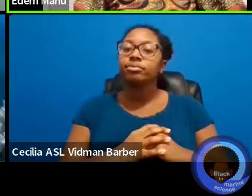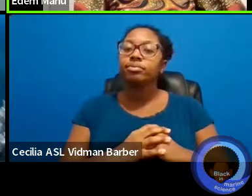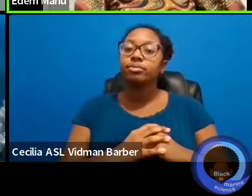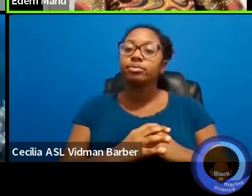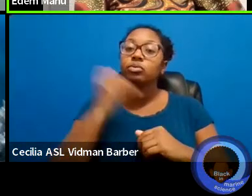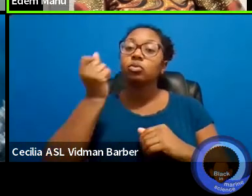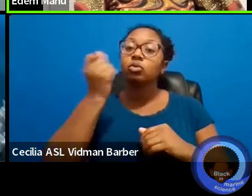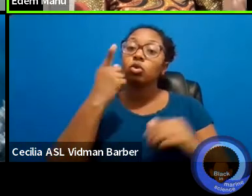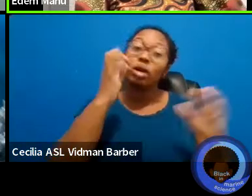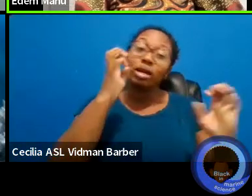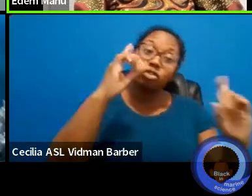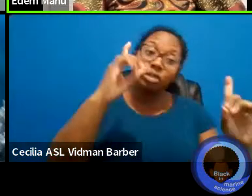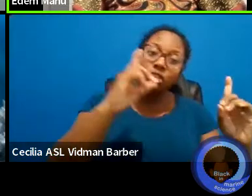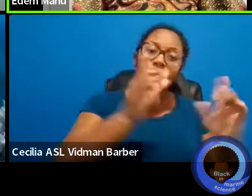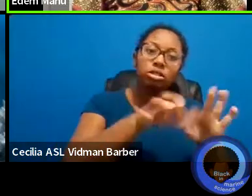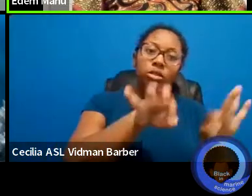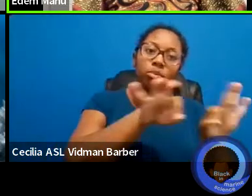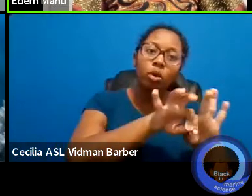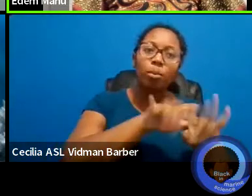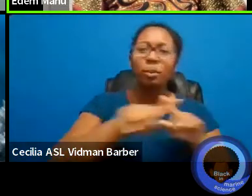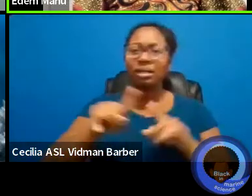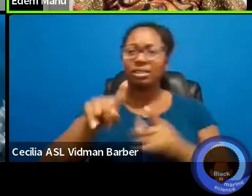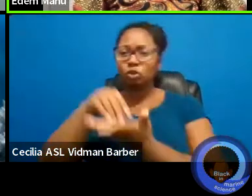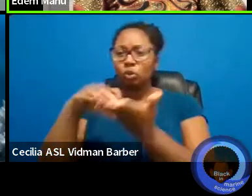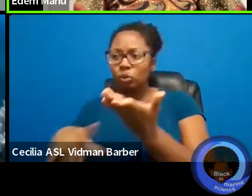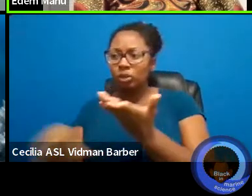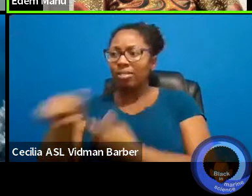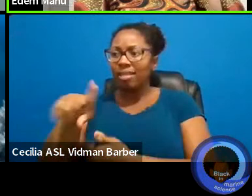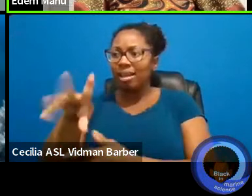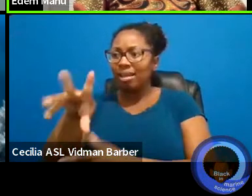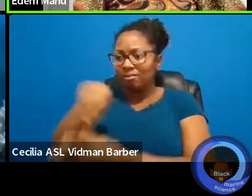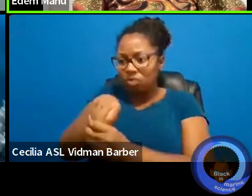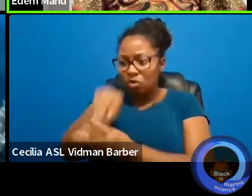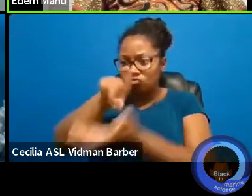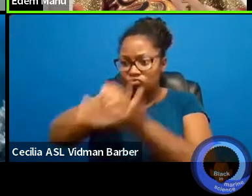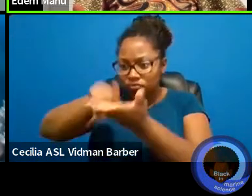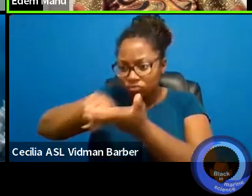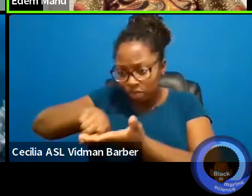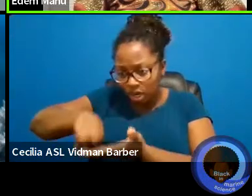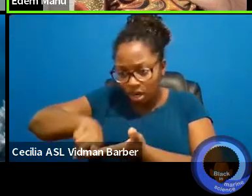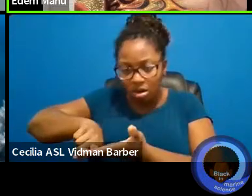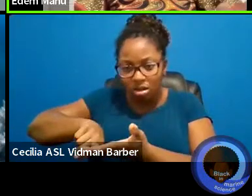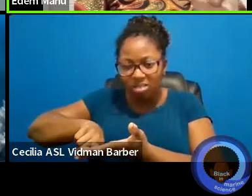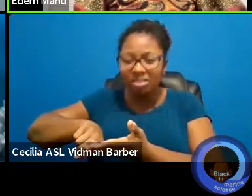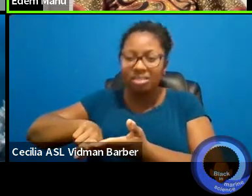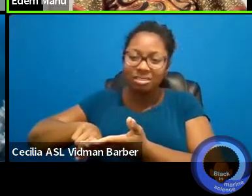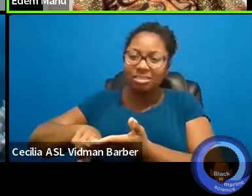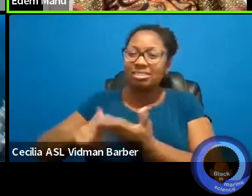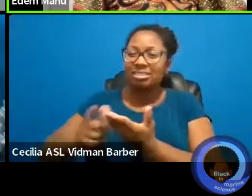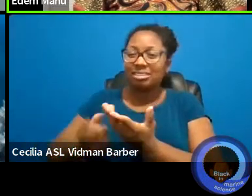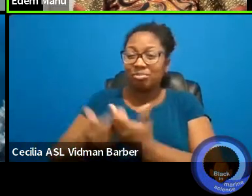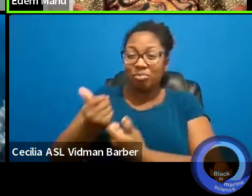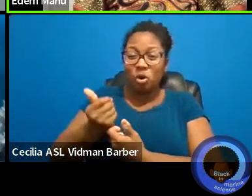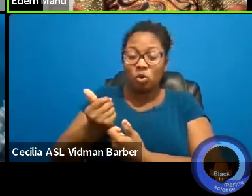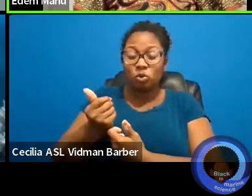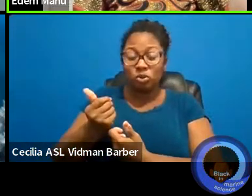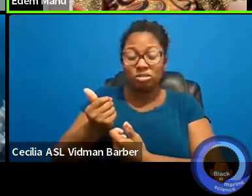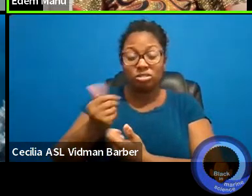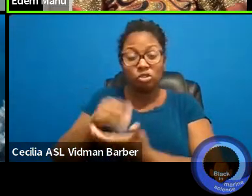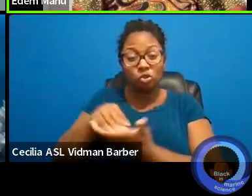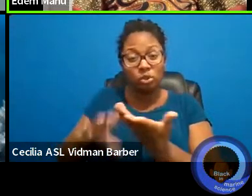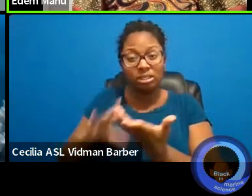education, but also for students to be able to do research, most of the students that enroll in marine